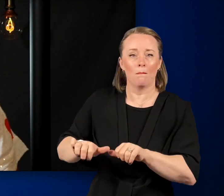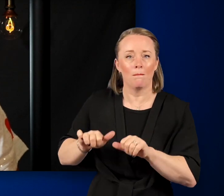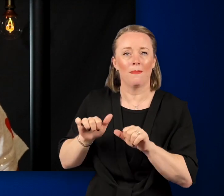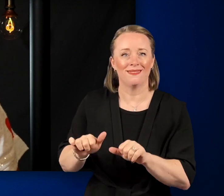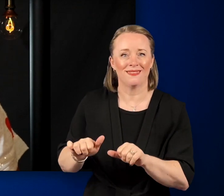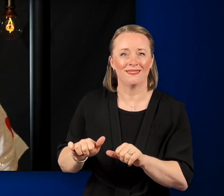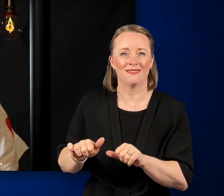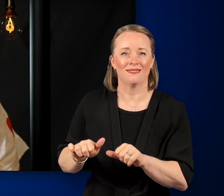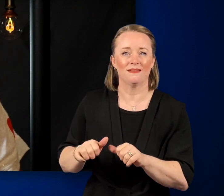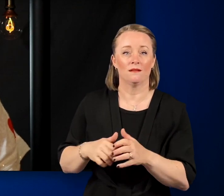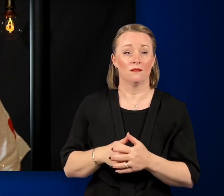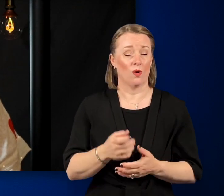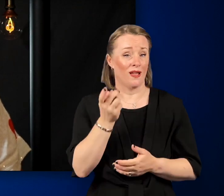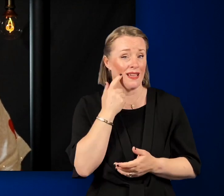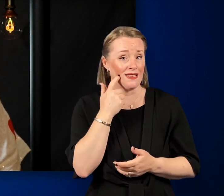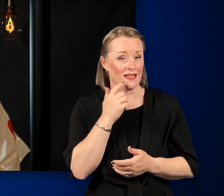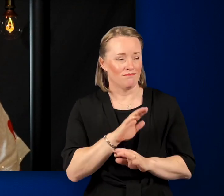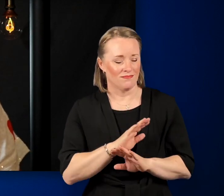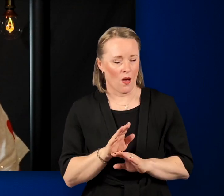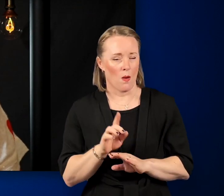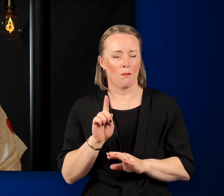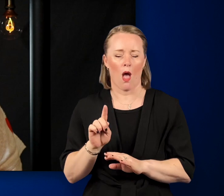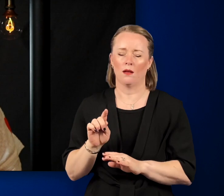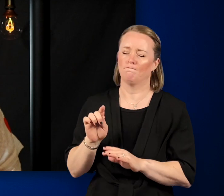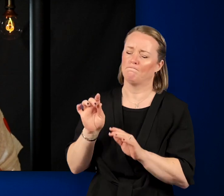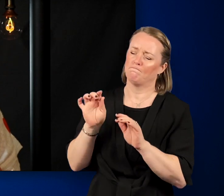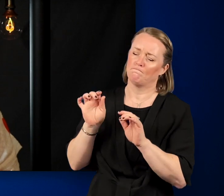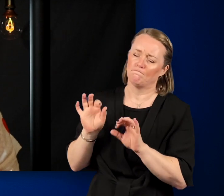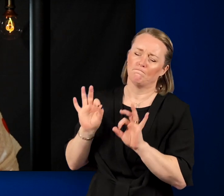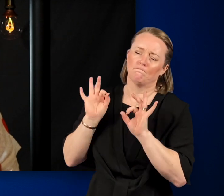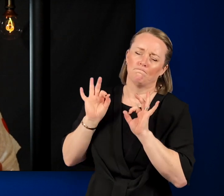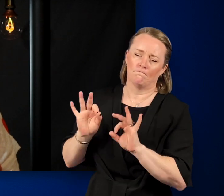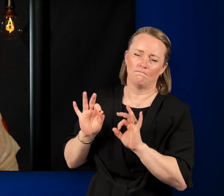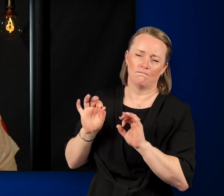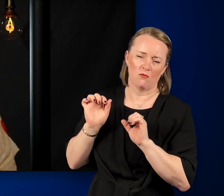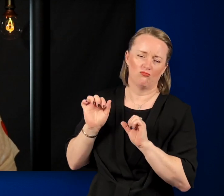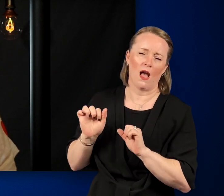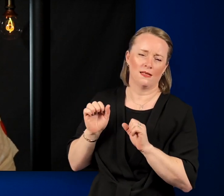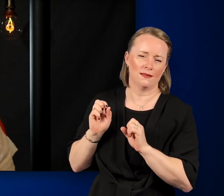easy, but life as it is meant to be in God.